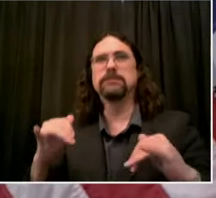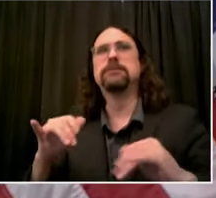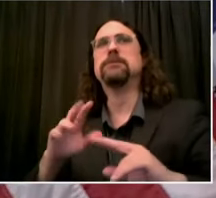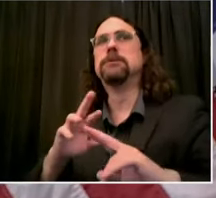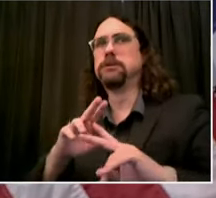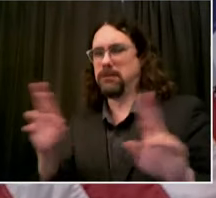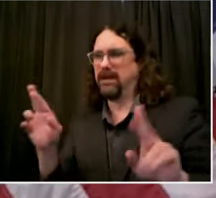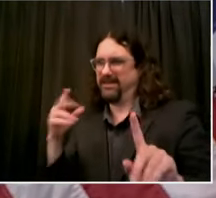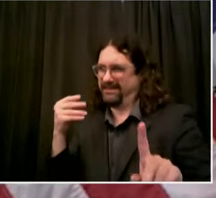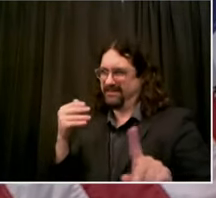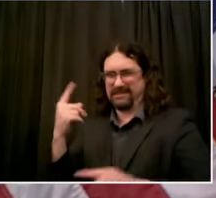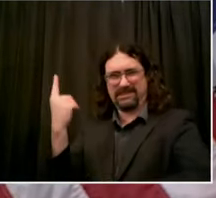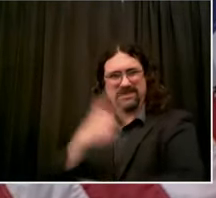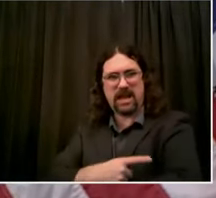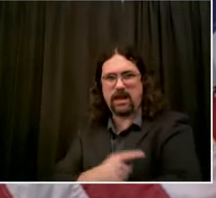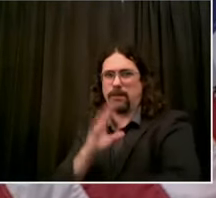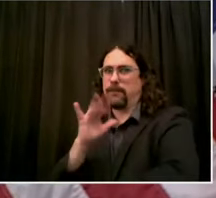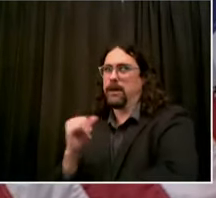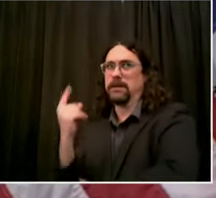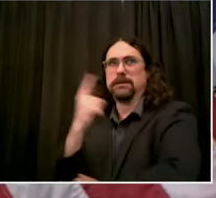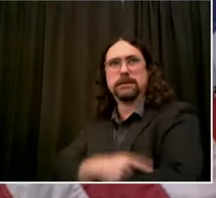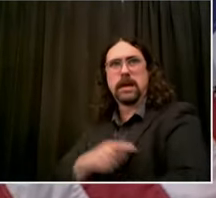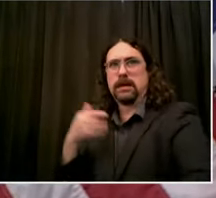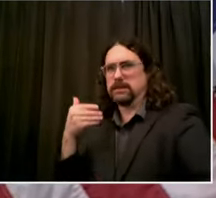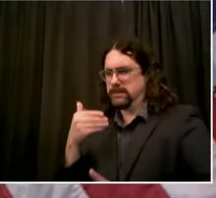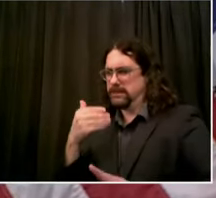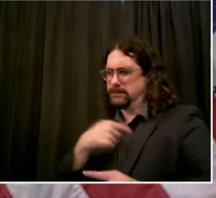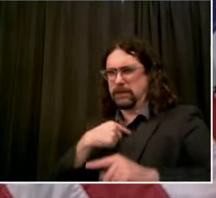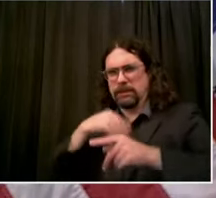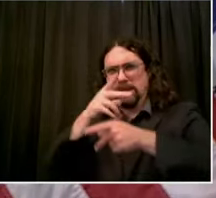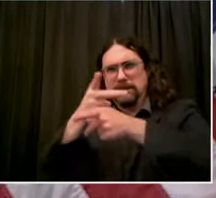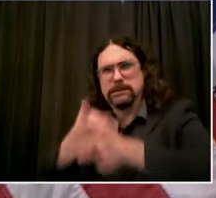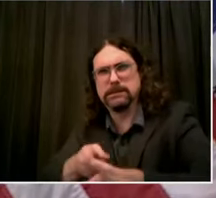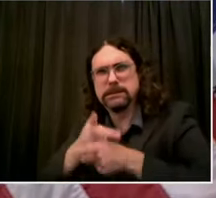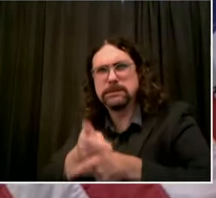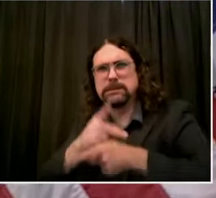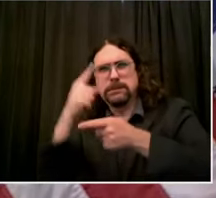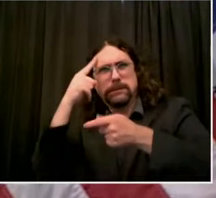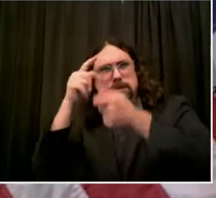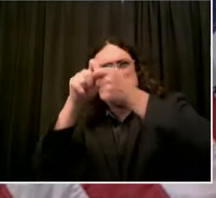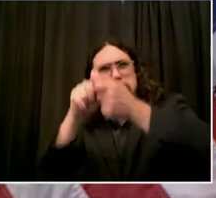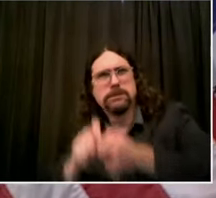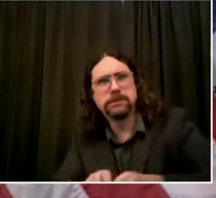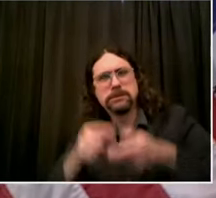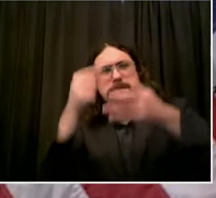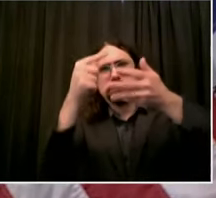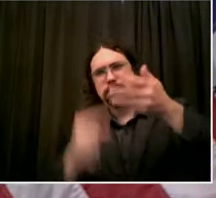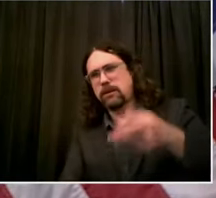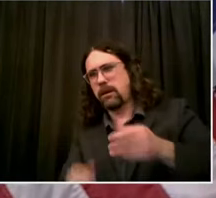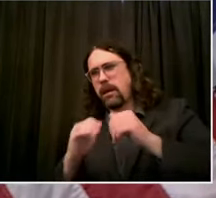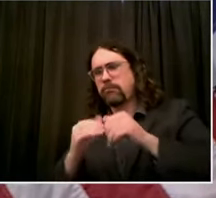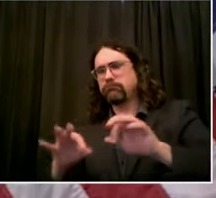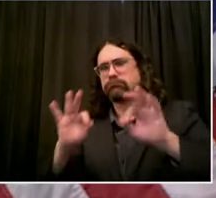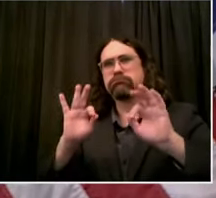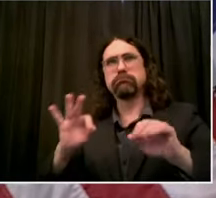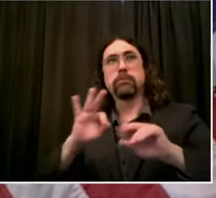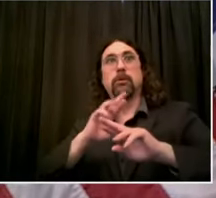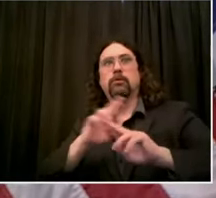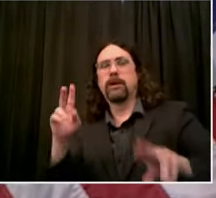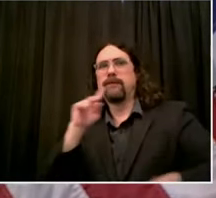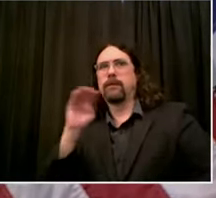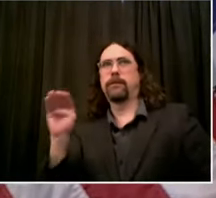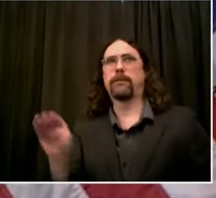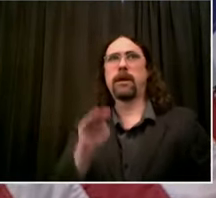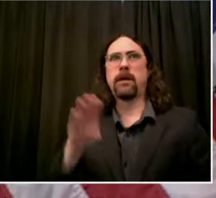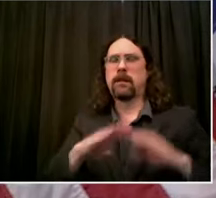Monday, June 8th, where we take phase one of the restart. We've got to understand, all of us, as important